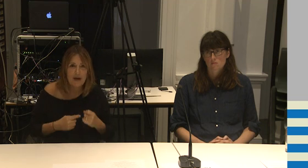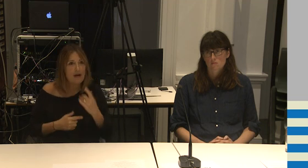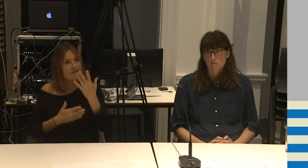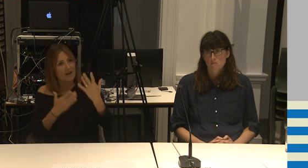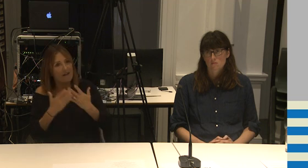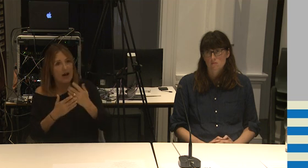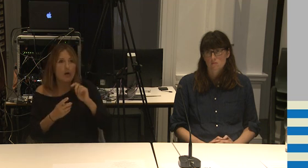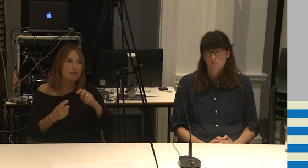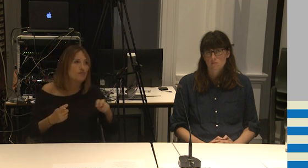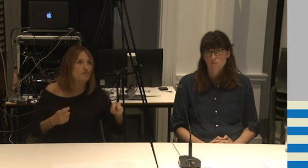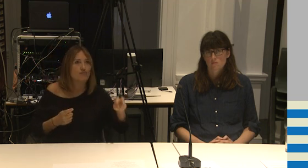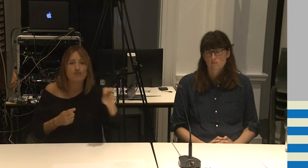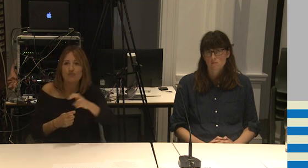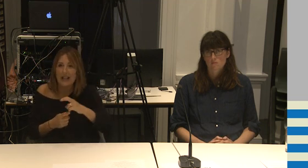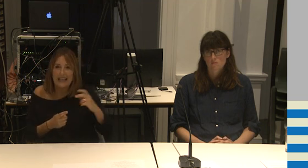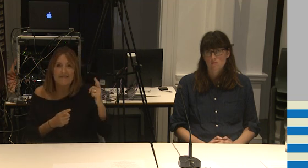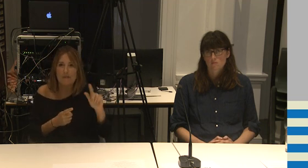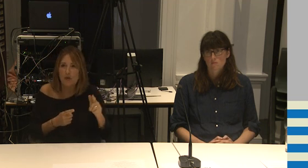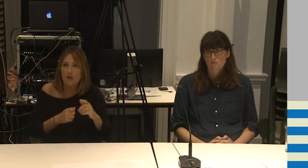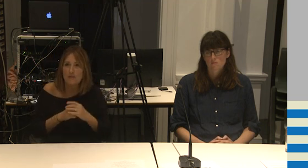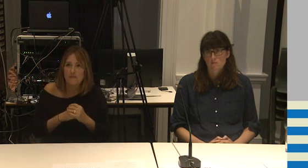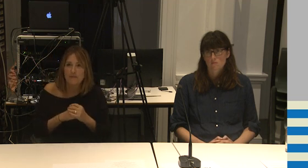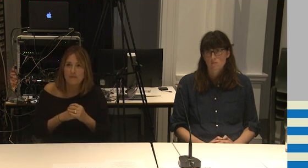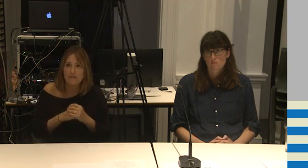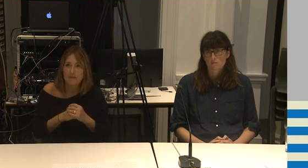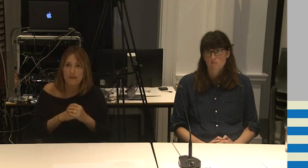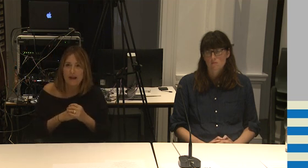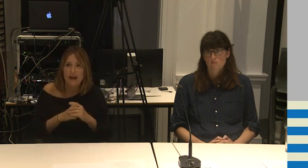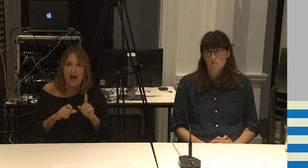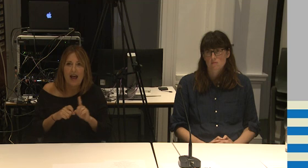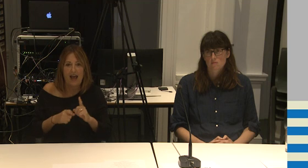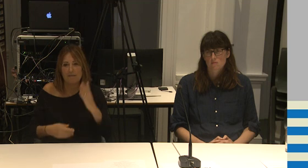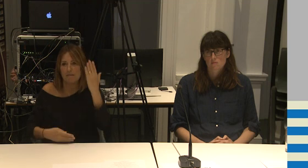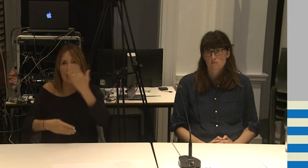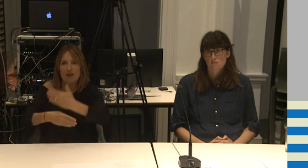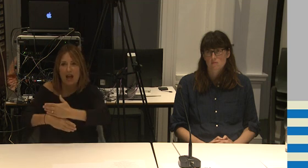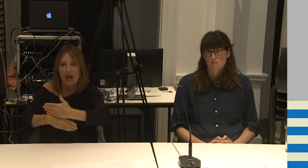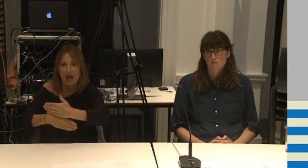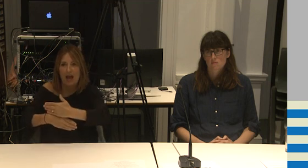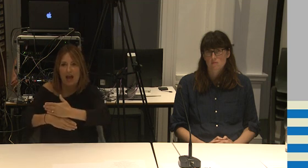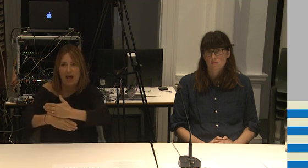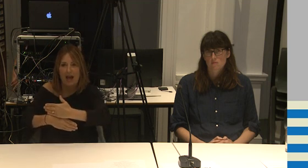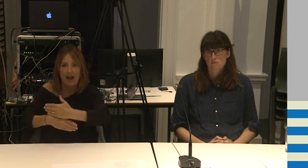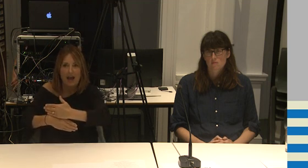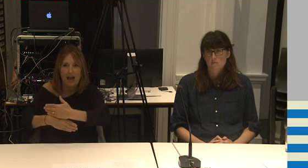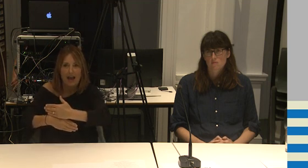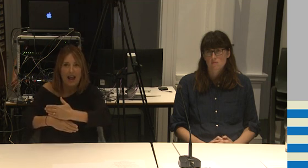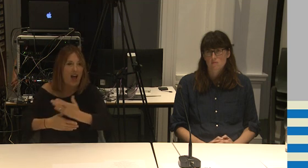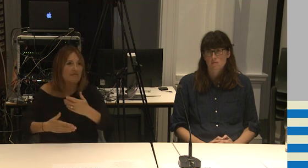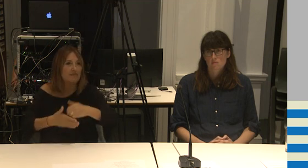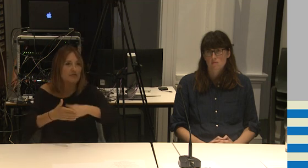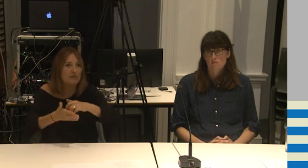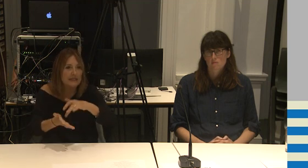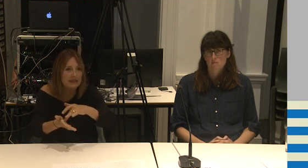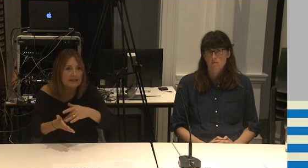5 hours, we went around Liverpool and we put barriers to inclusion in shopping